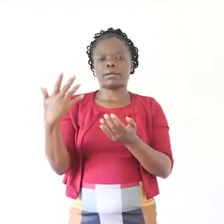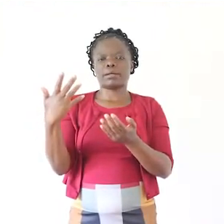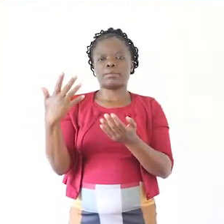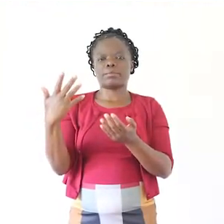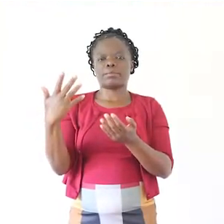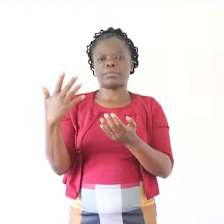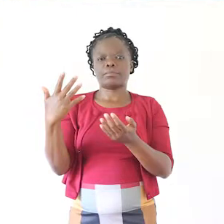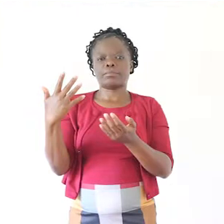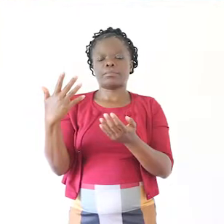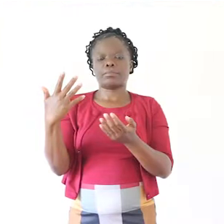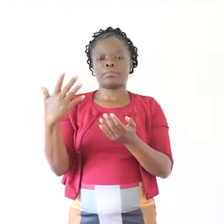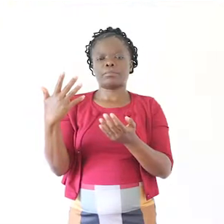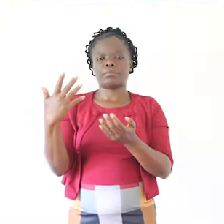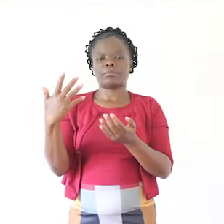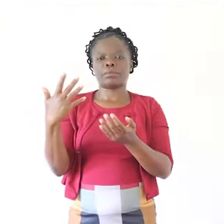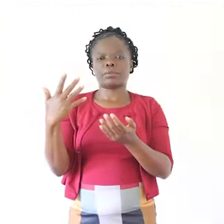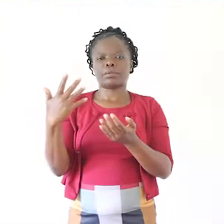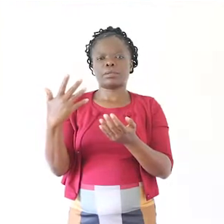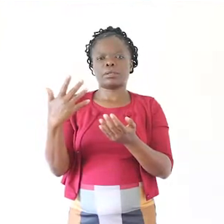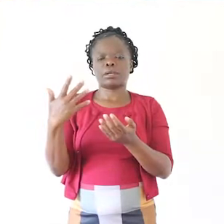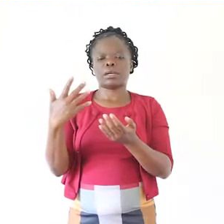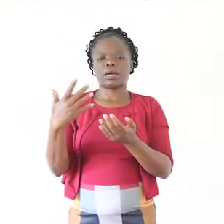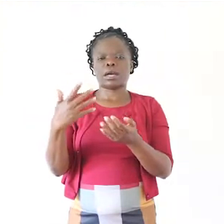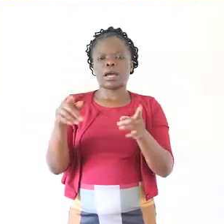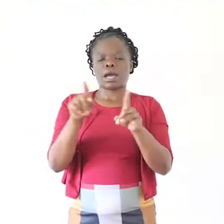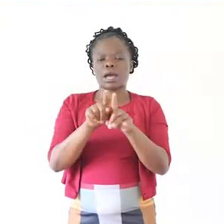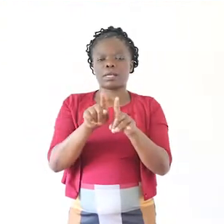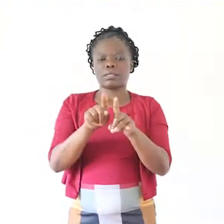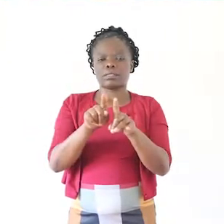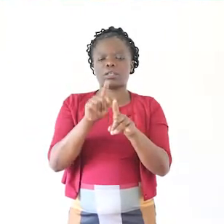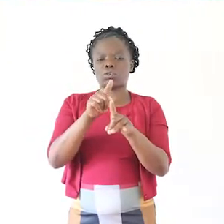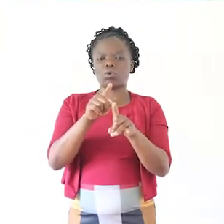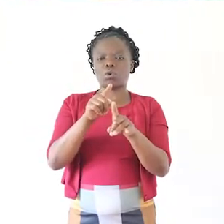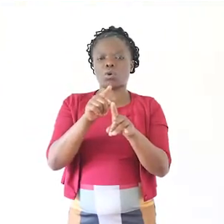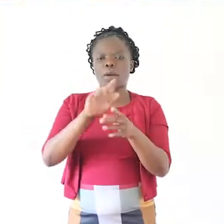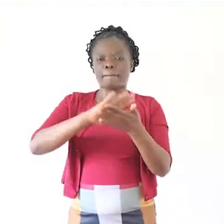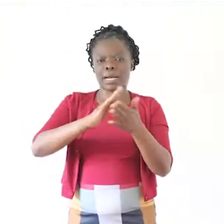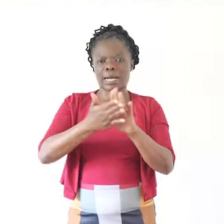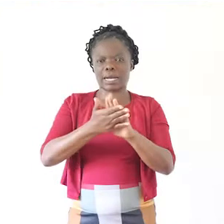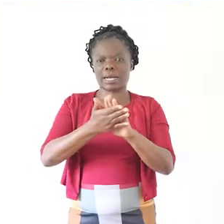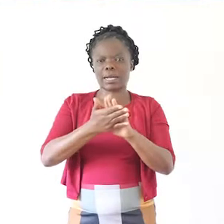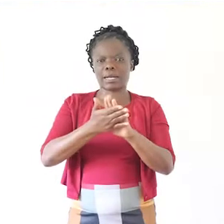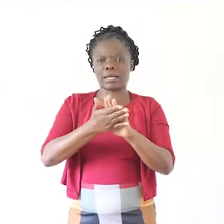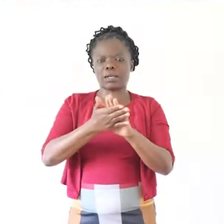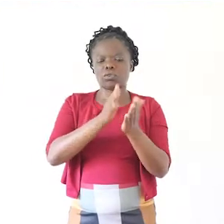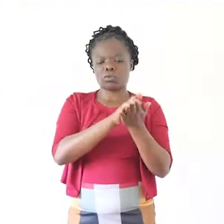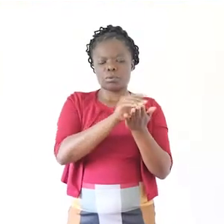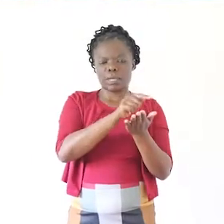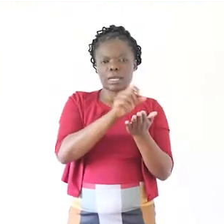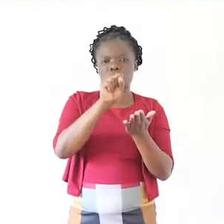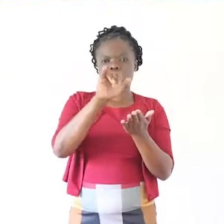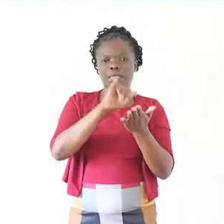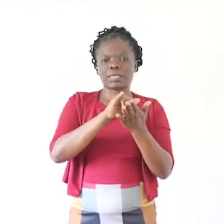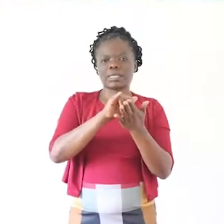Okay. As you pack, you put it inside here so that the